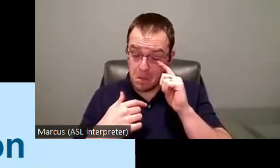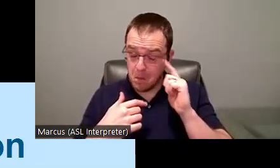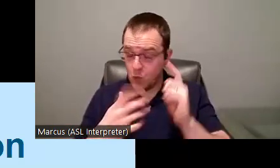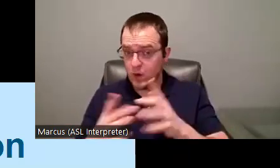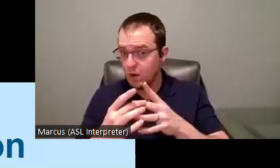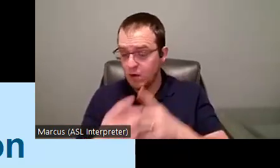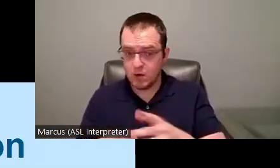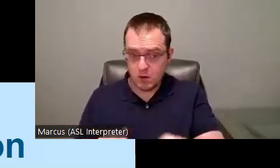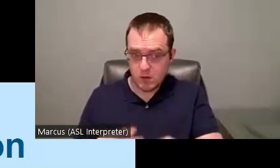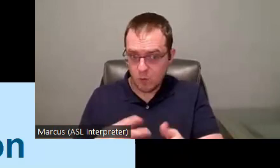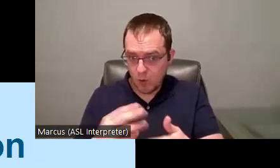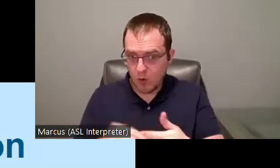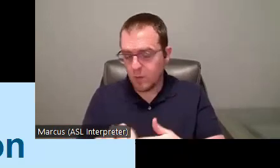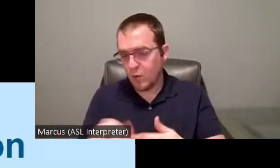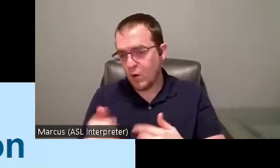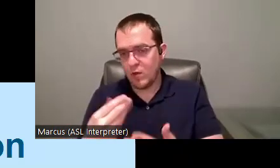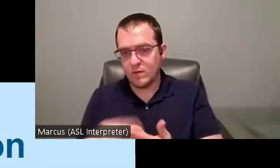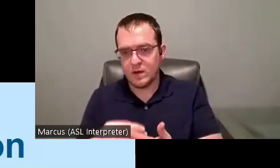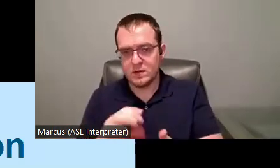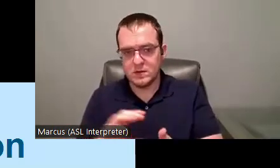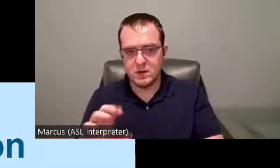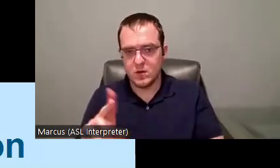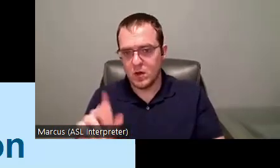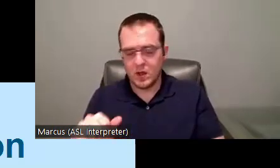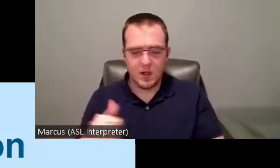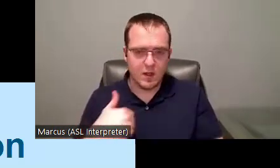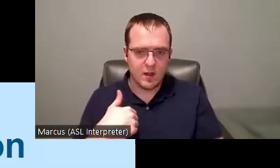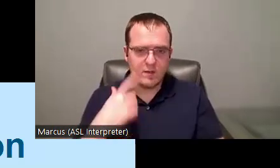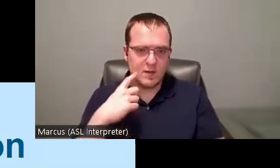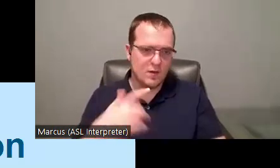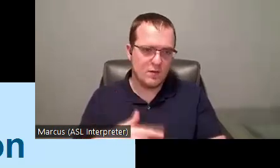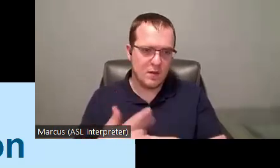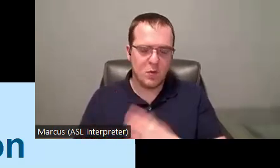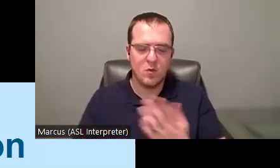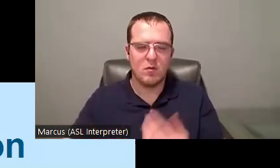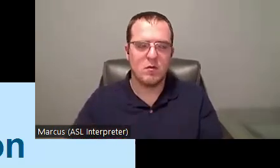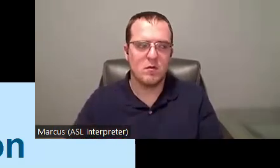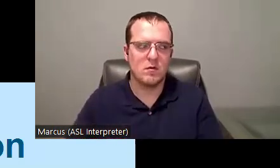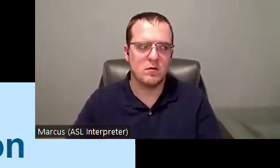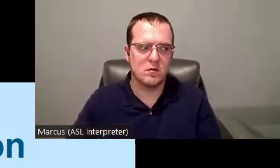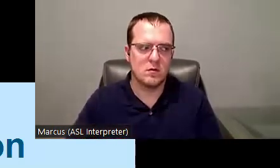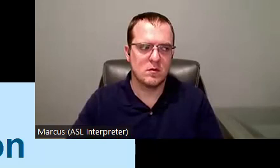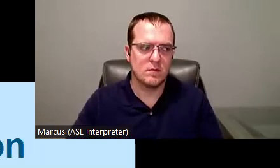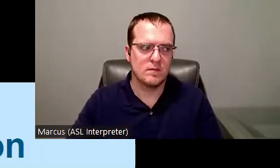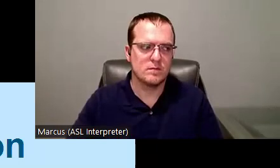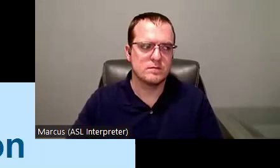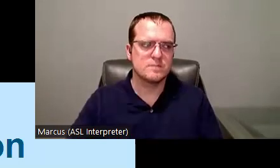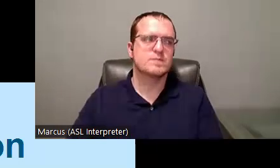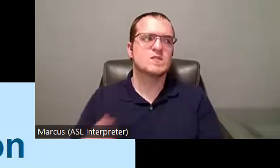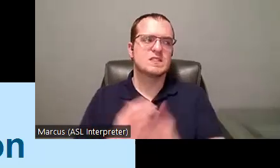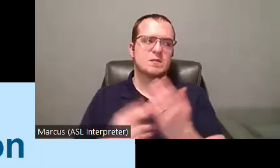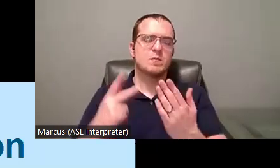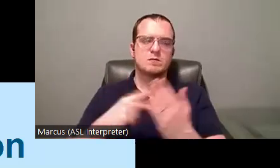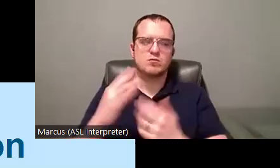program, possibly other funds at the URA as they're available. But some of these projects might sort of